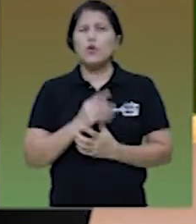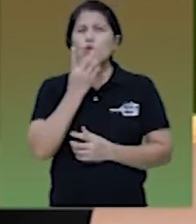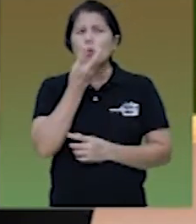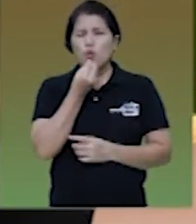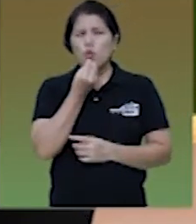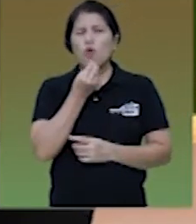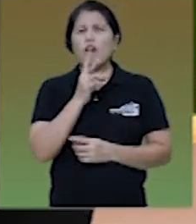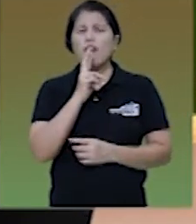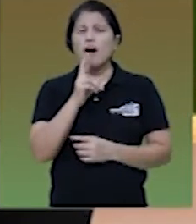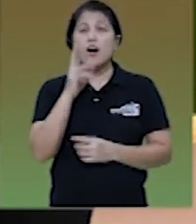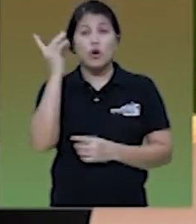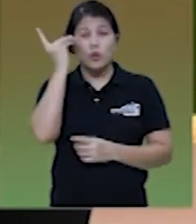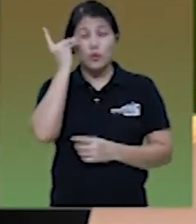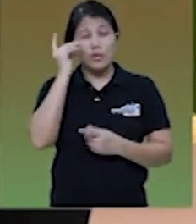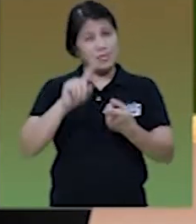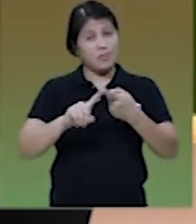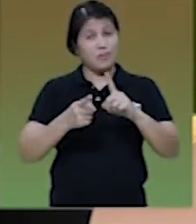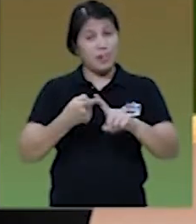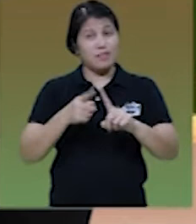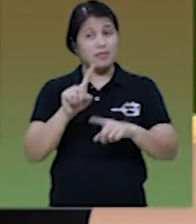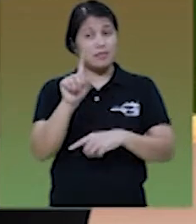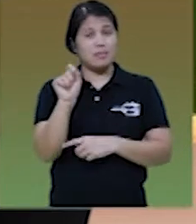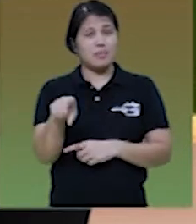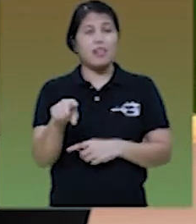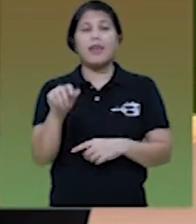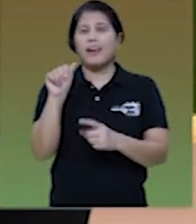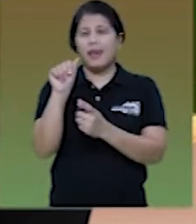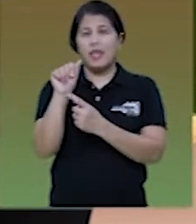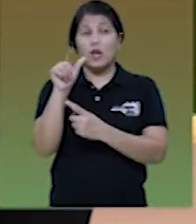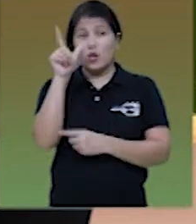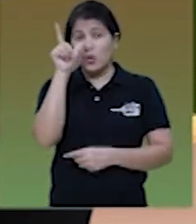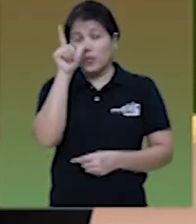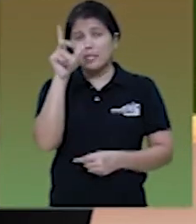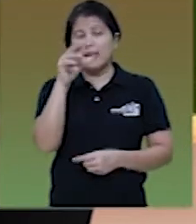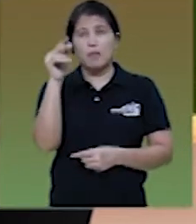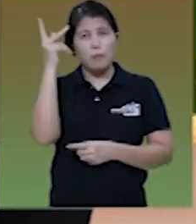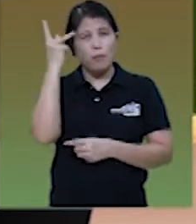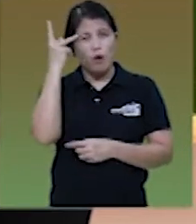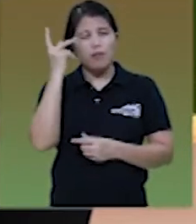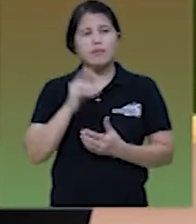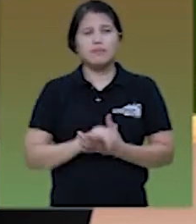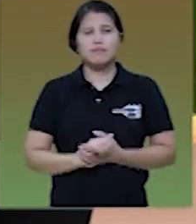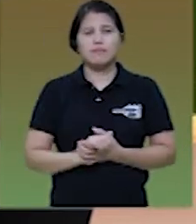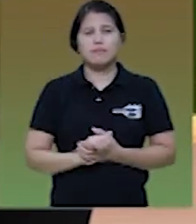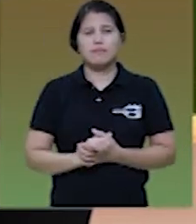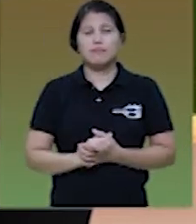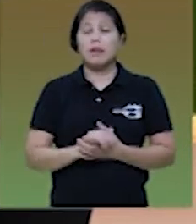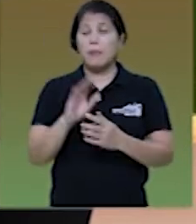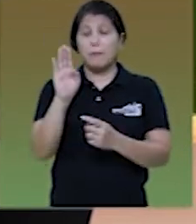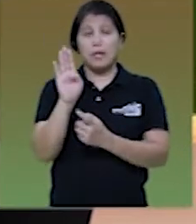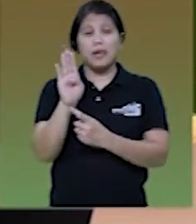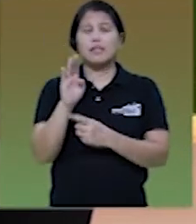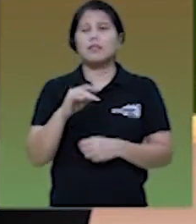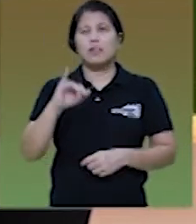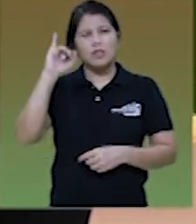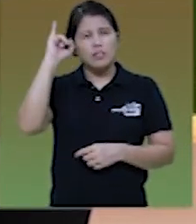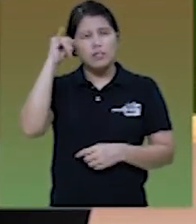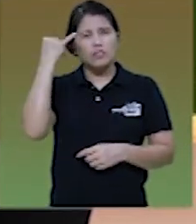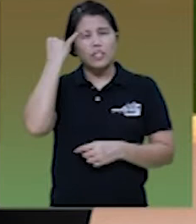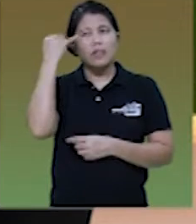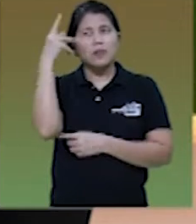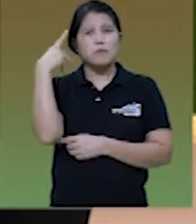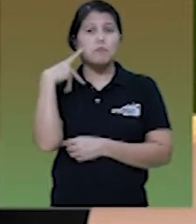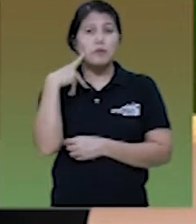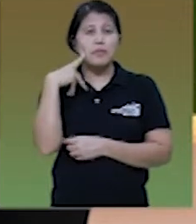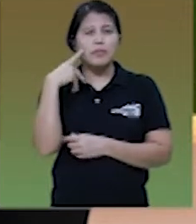Who are Dwayne's friends? A. Luis and Paul, B. John